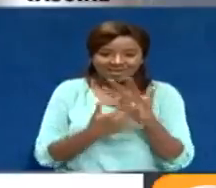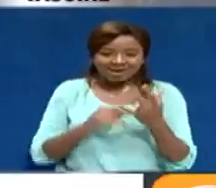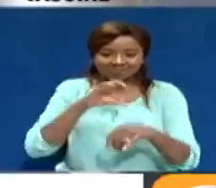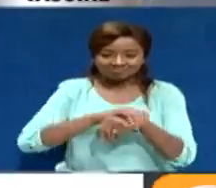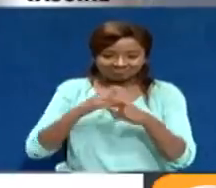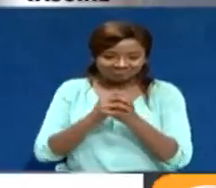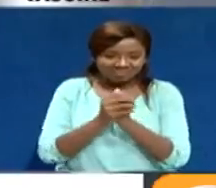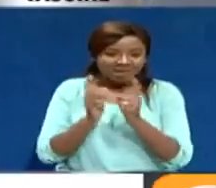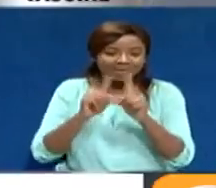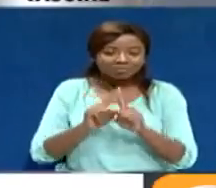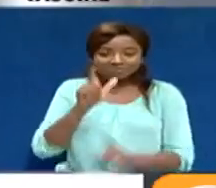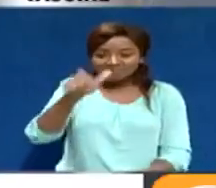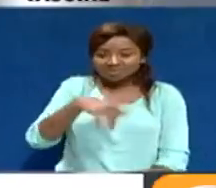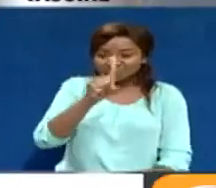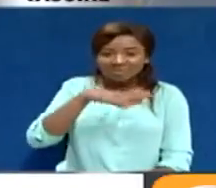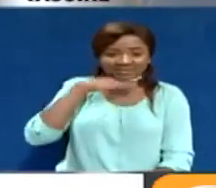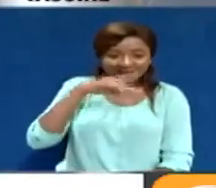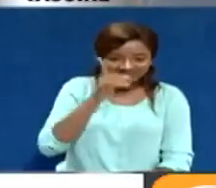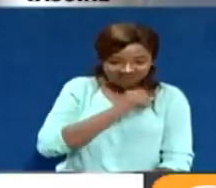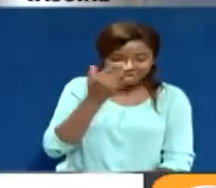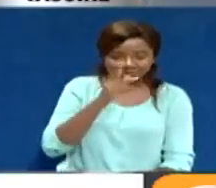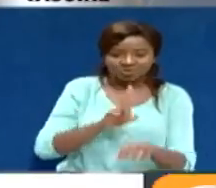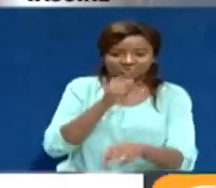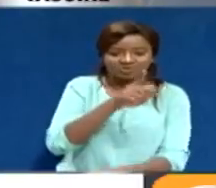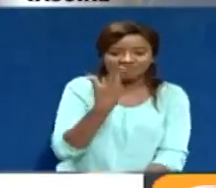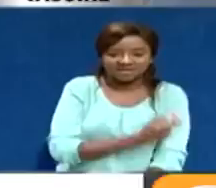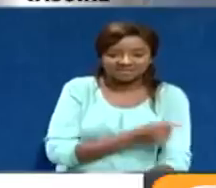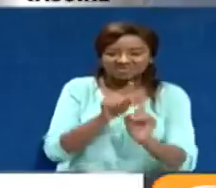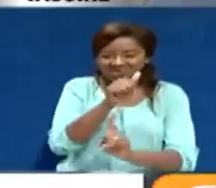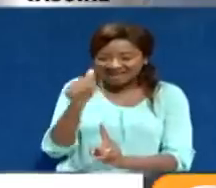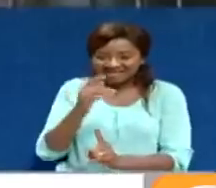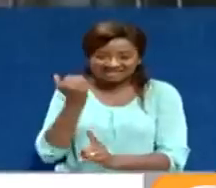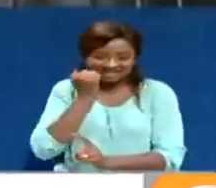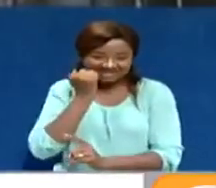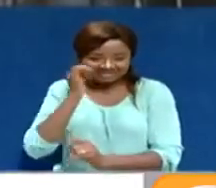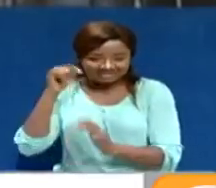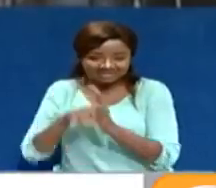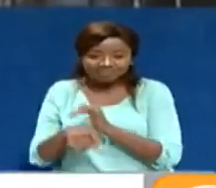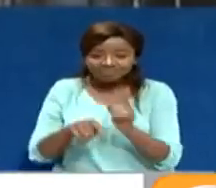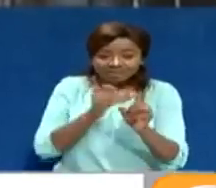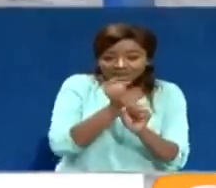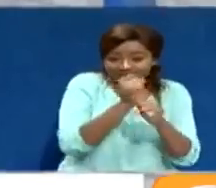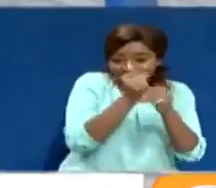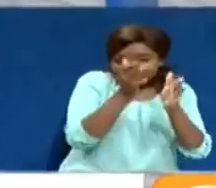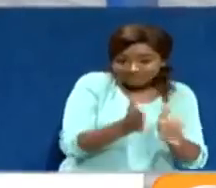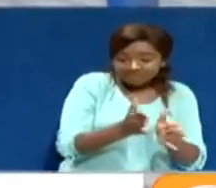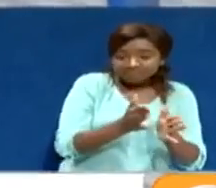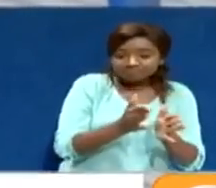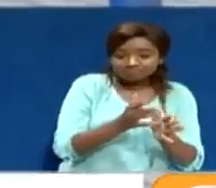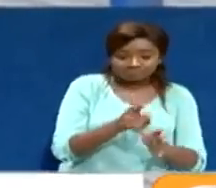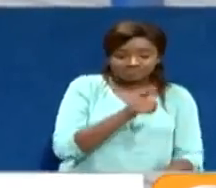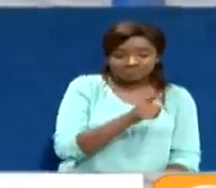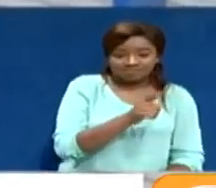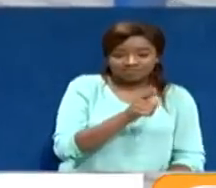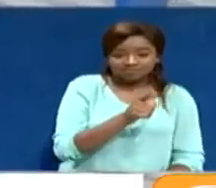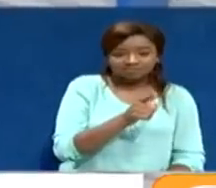1 person has died while another is in critical care. The maker of the vaccine, Johnson & Johnson, saying in a statement